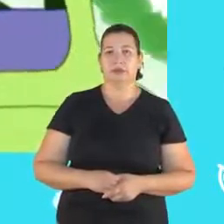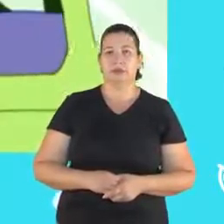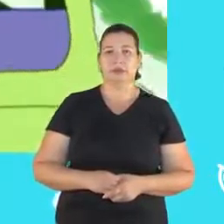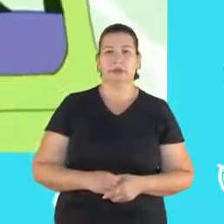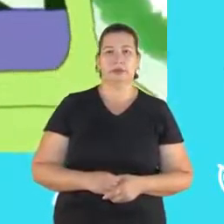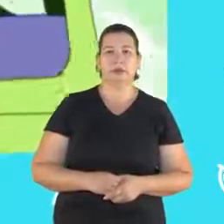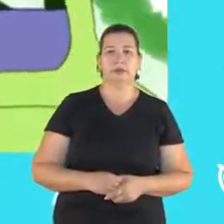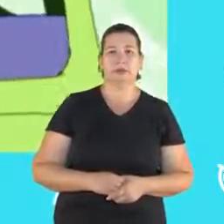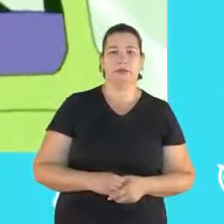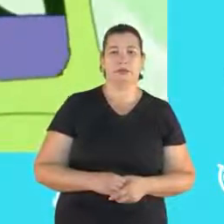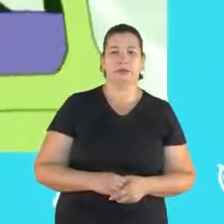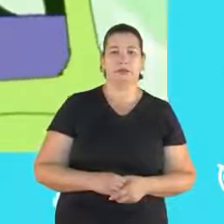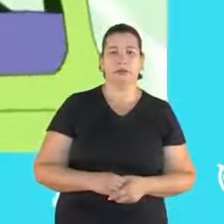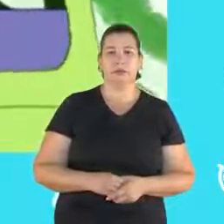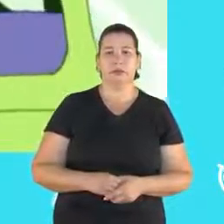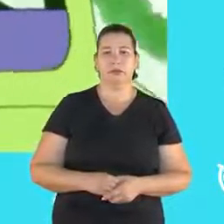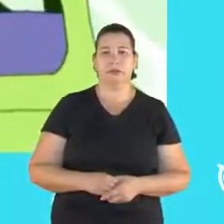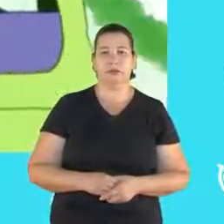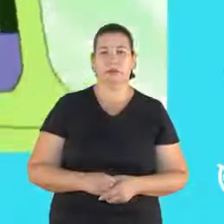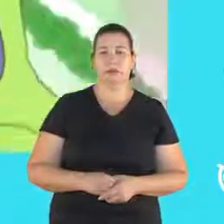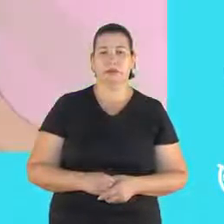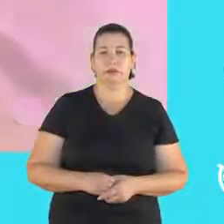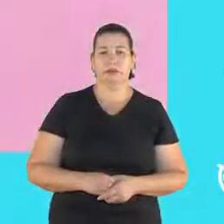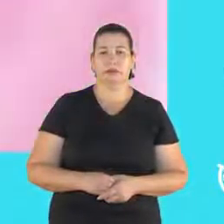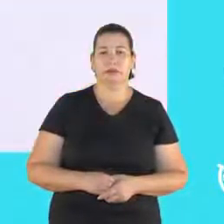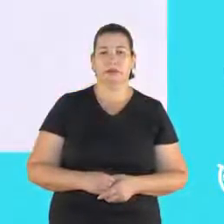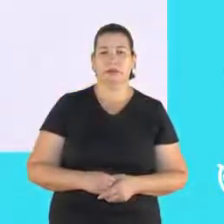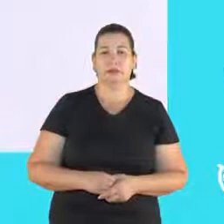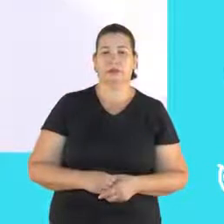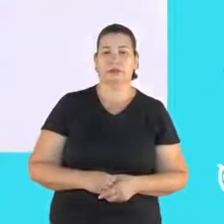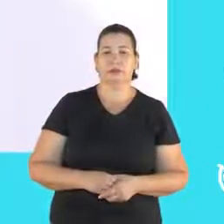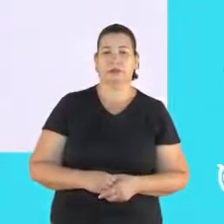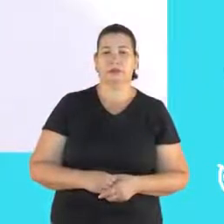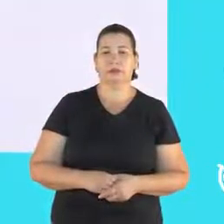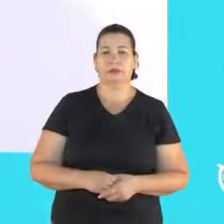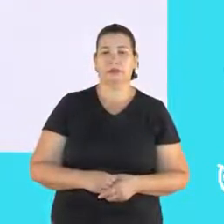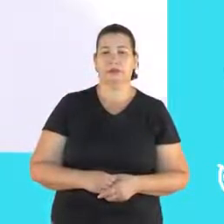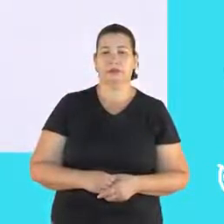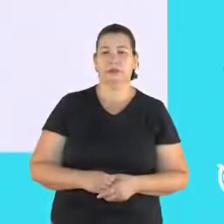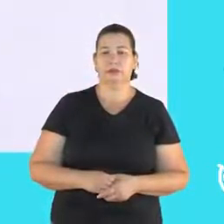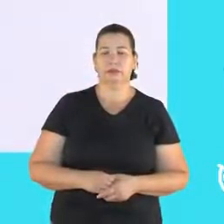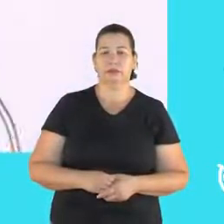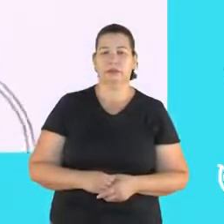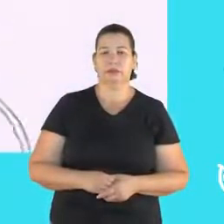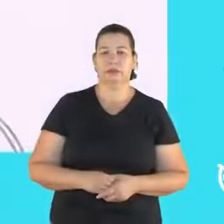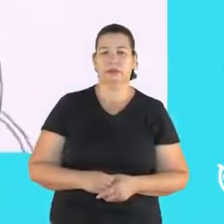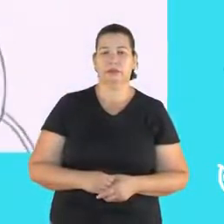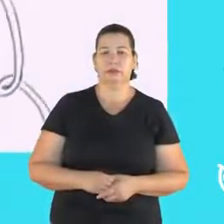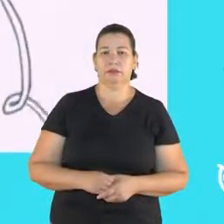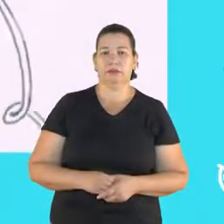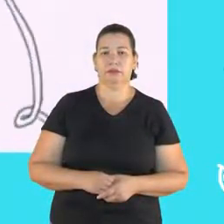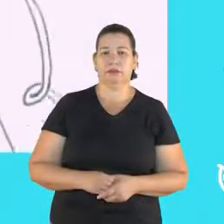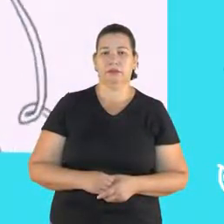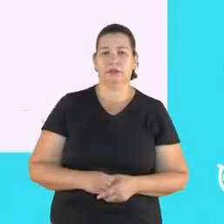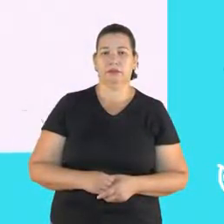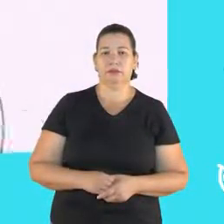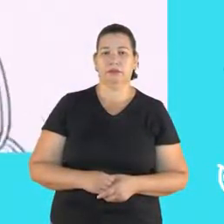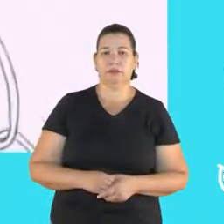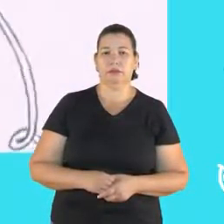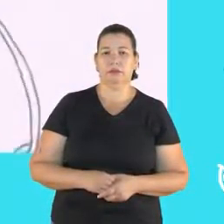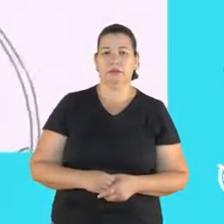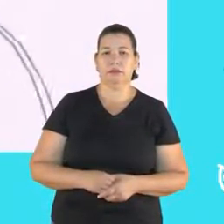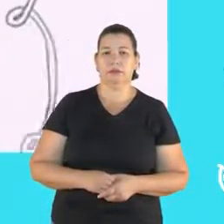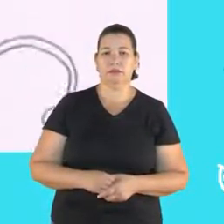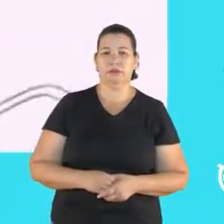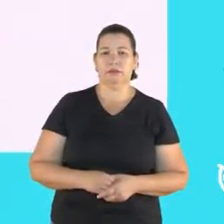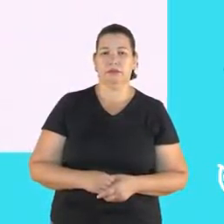as the main drivers of our behavior, making us slaves to their effects, especially during puberty. But research shows that our